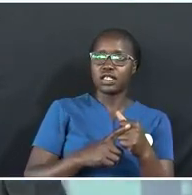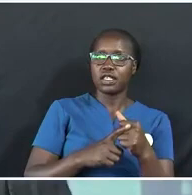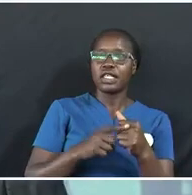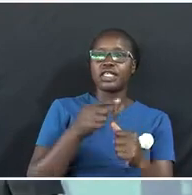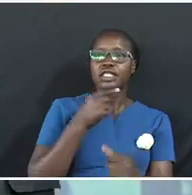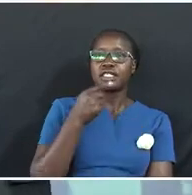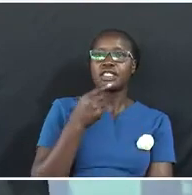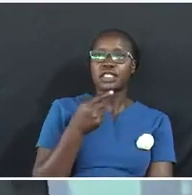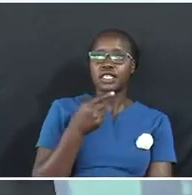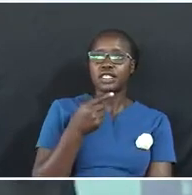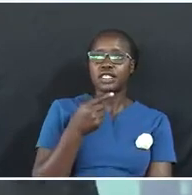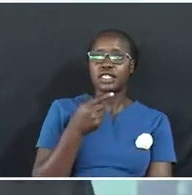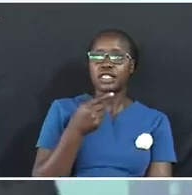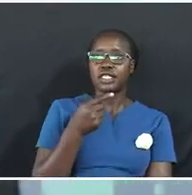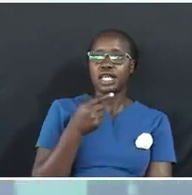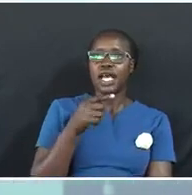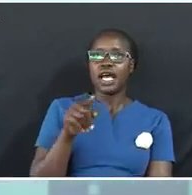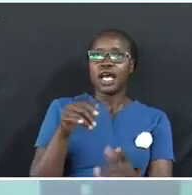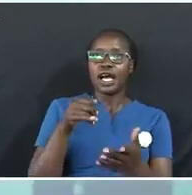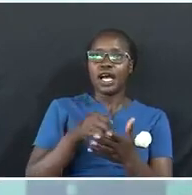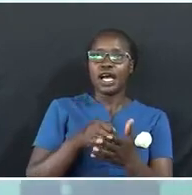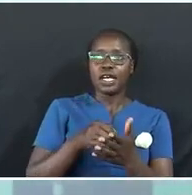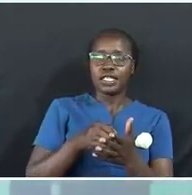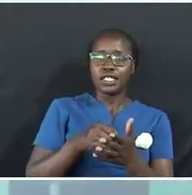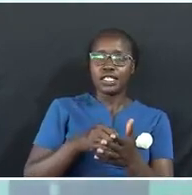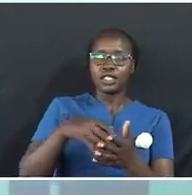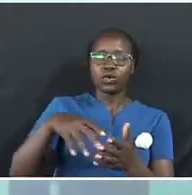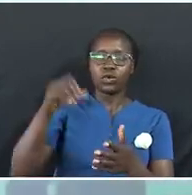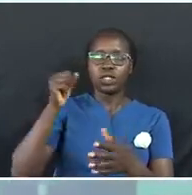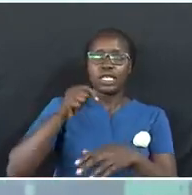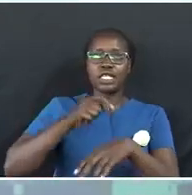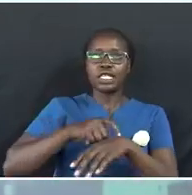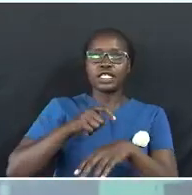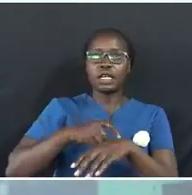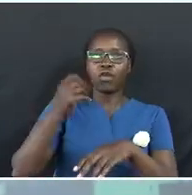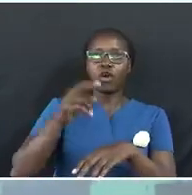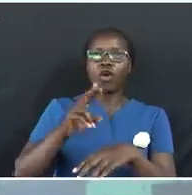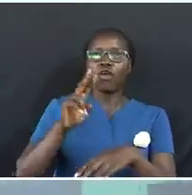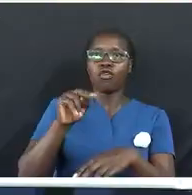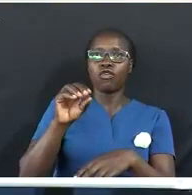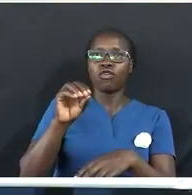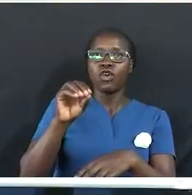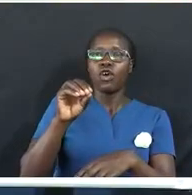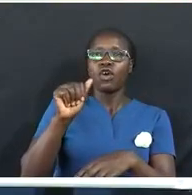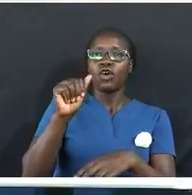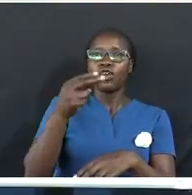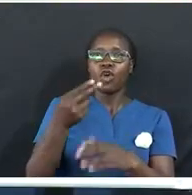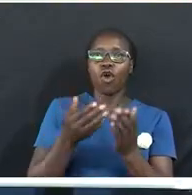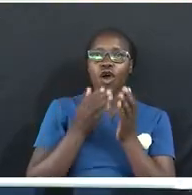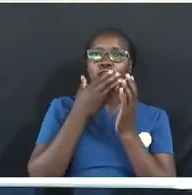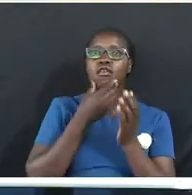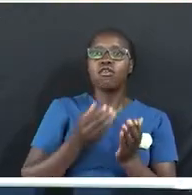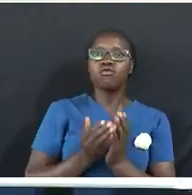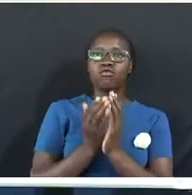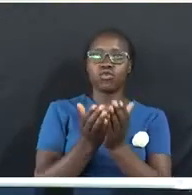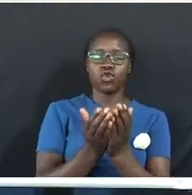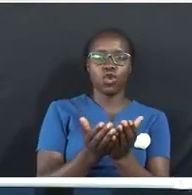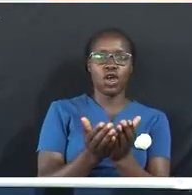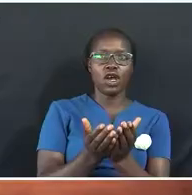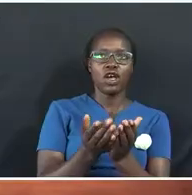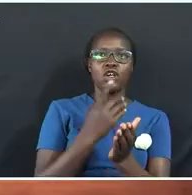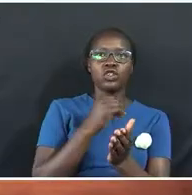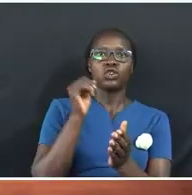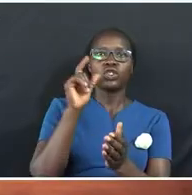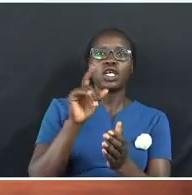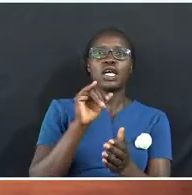27, 28, 29, it says, as it was in the time of who? Noon. So shall it be in the time of the